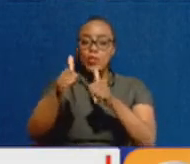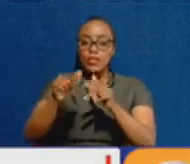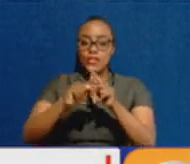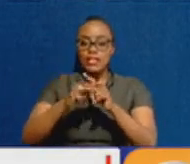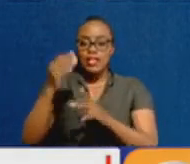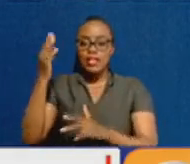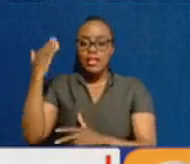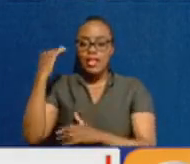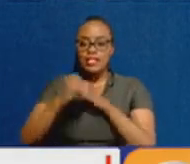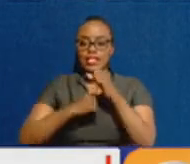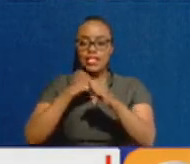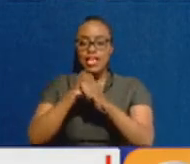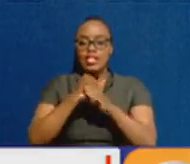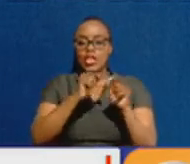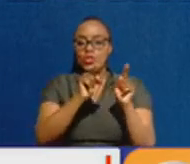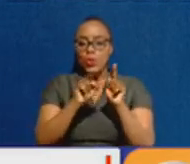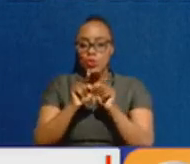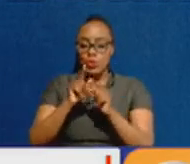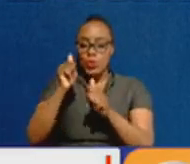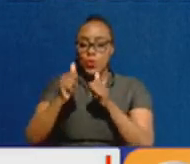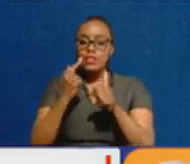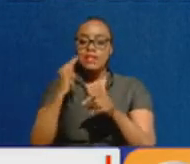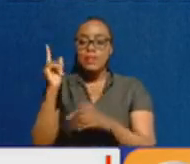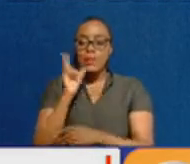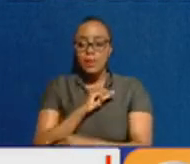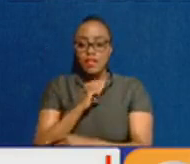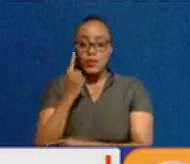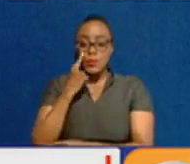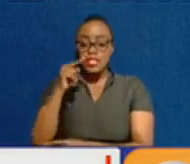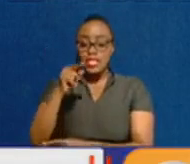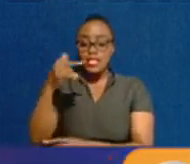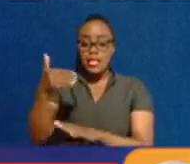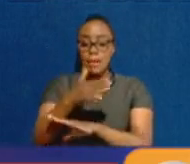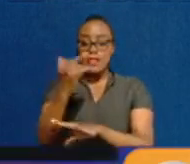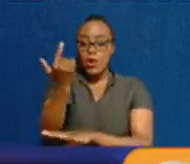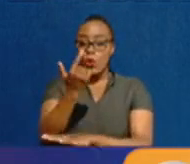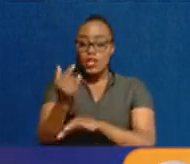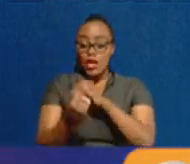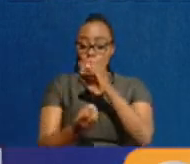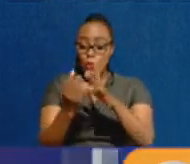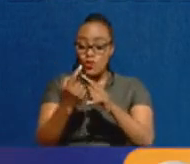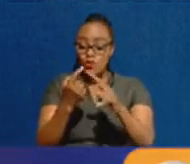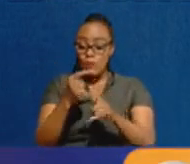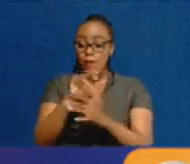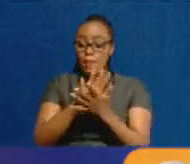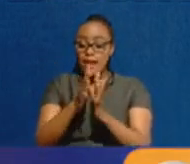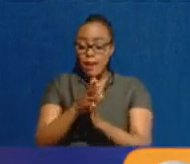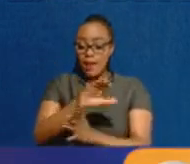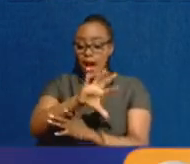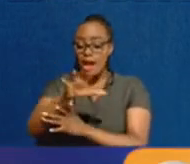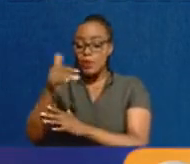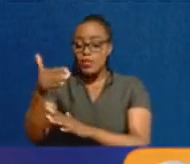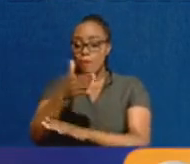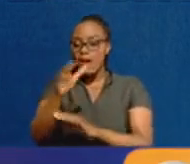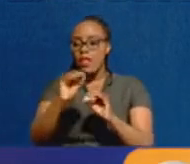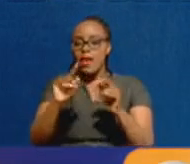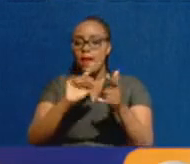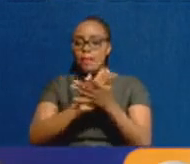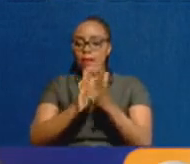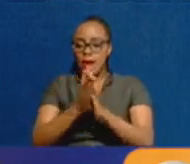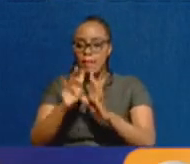last year. And we would, of course, want, as we say, to see this marathon not just grow from just being a county marathon, but become a